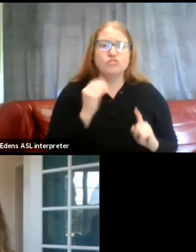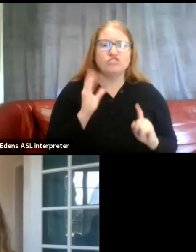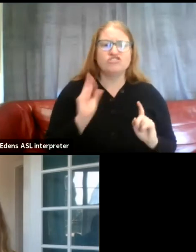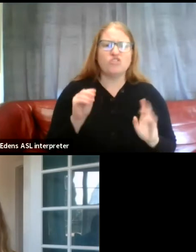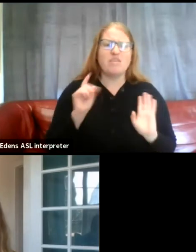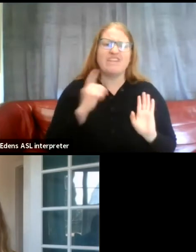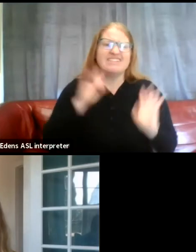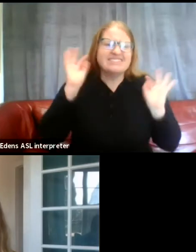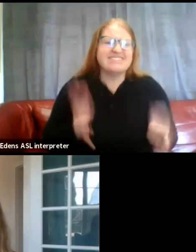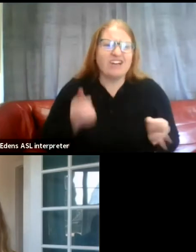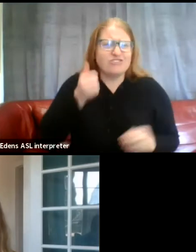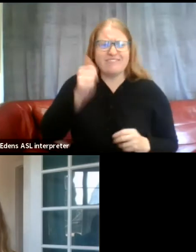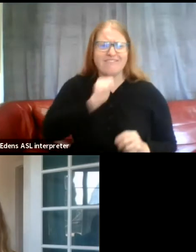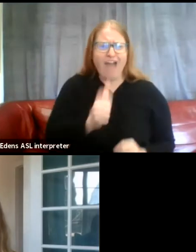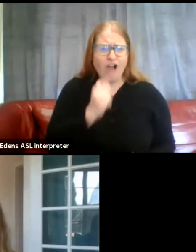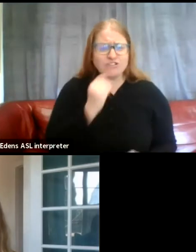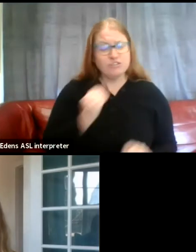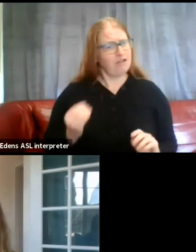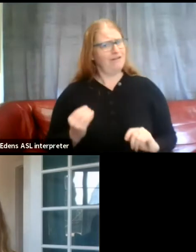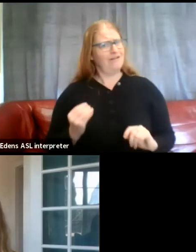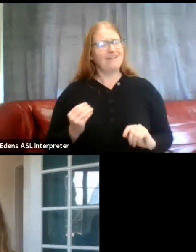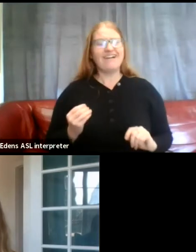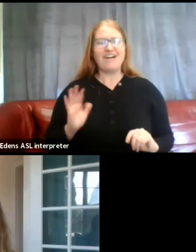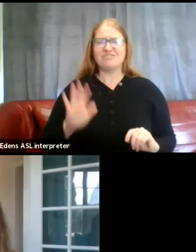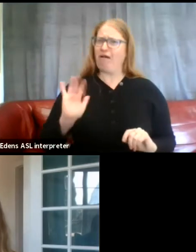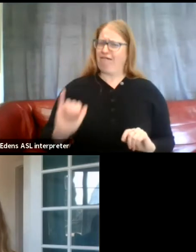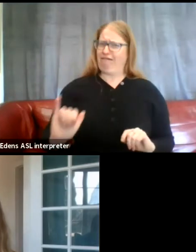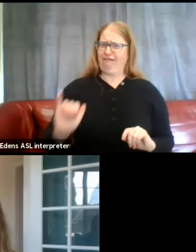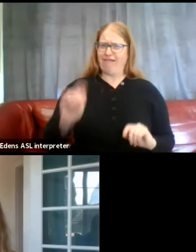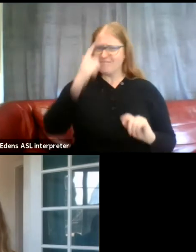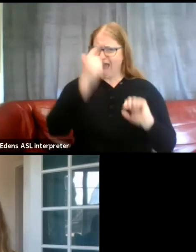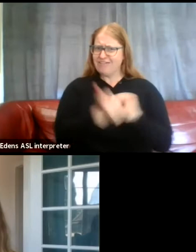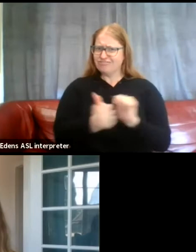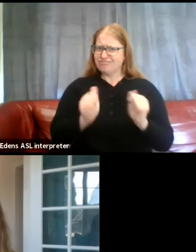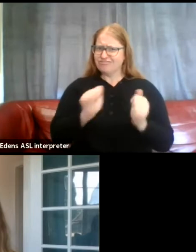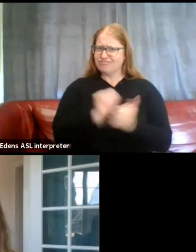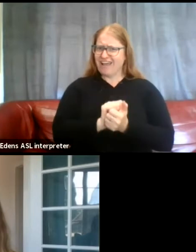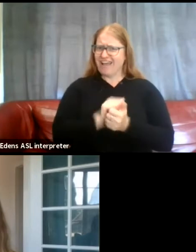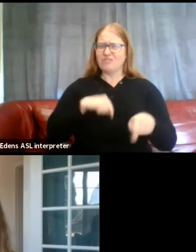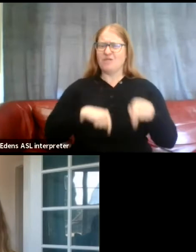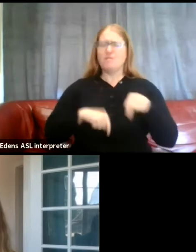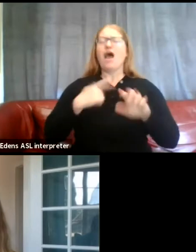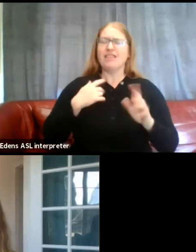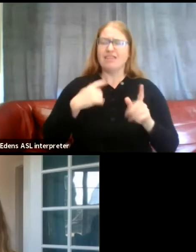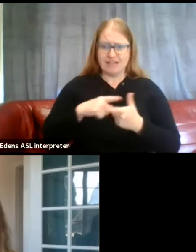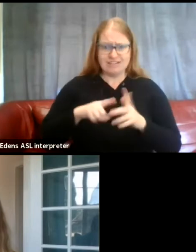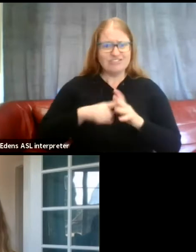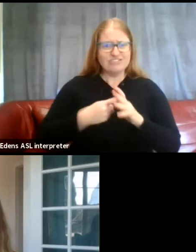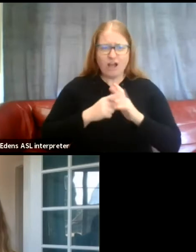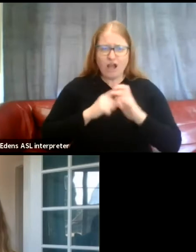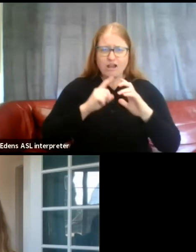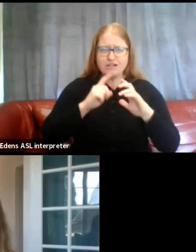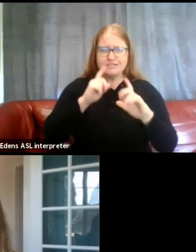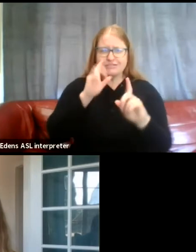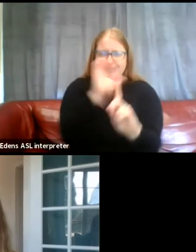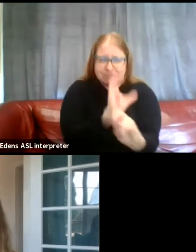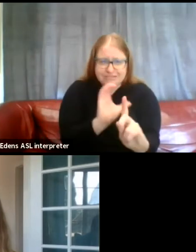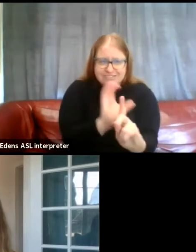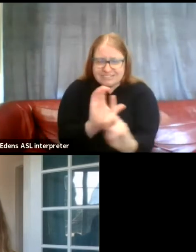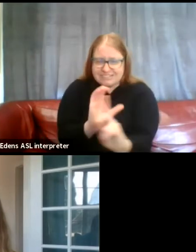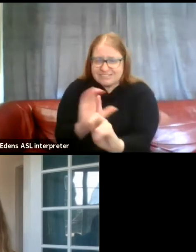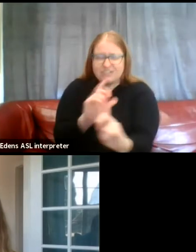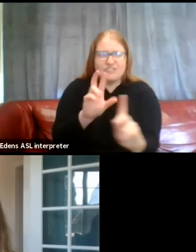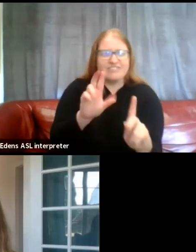it actually changed my mind about it because I was like, oh, it made me wish. And so then I went on this hunt to look for signs of Jewishness in Rachel